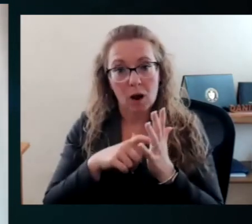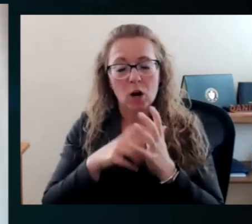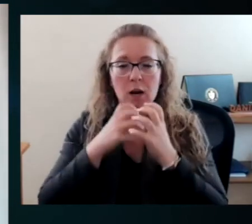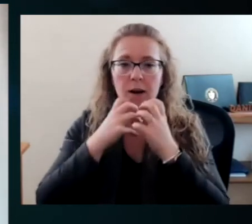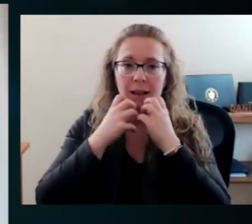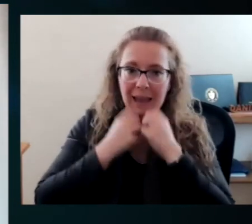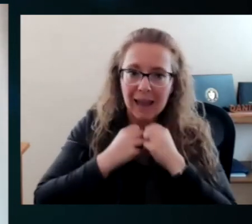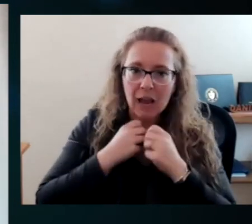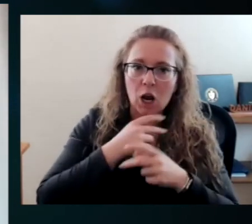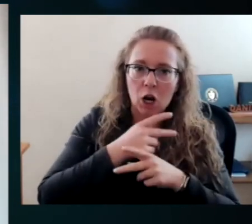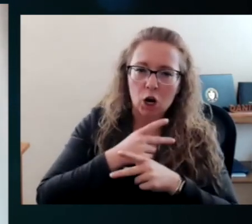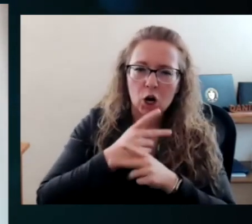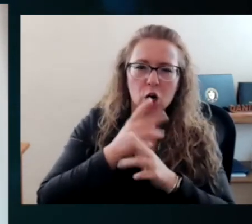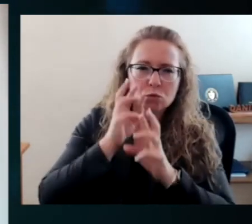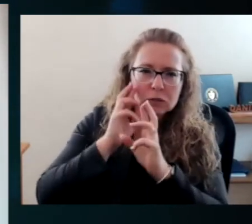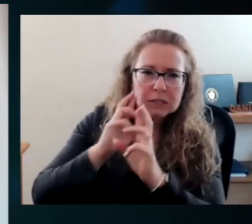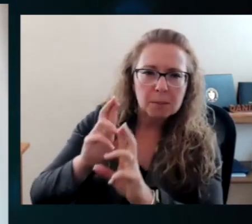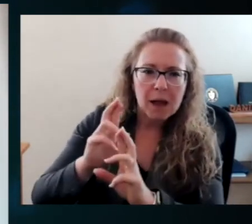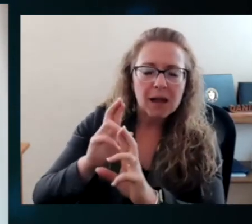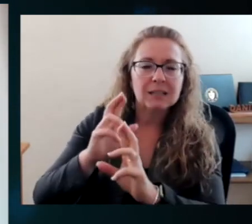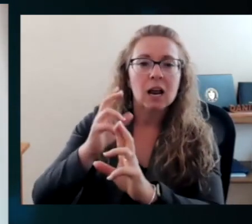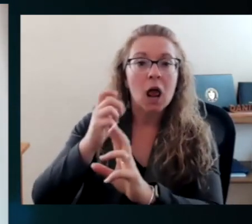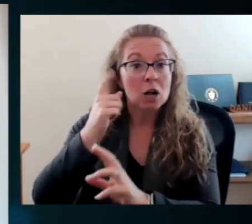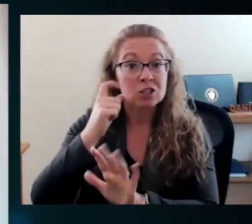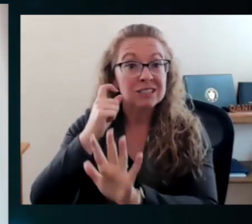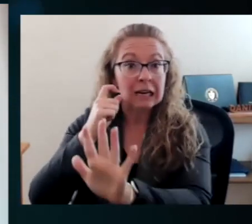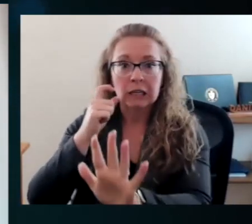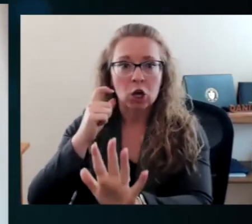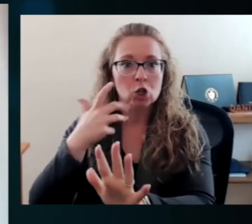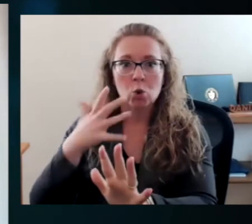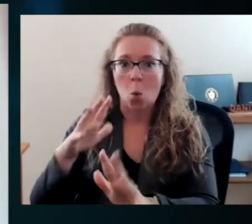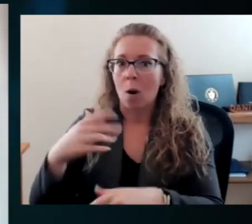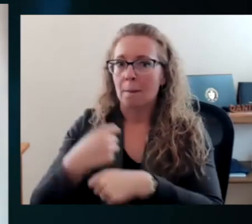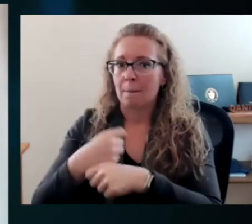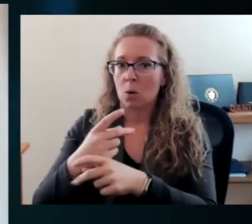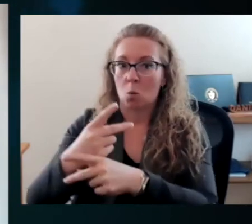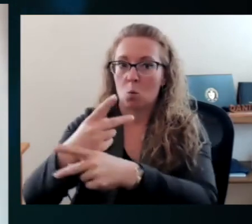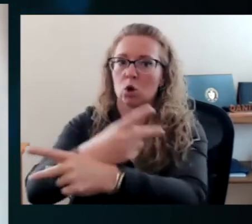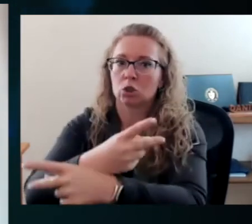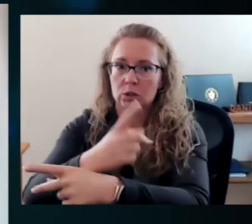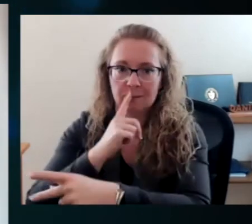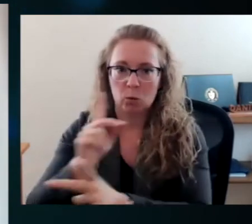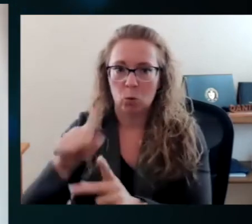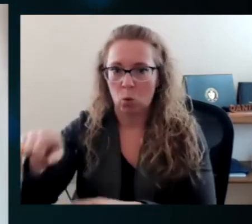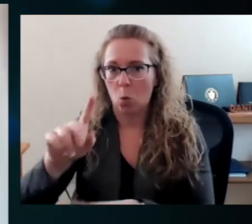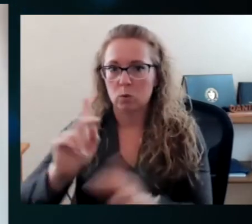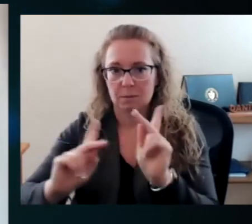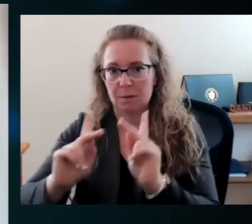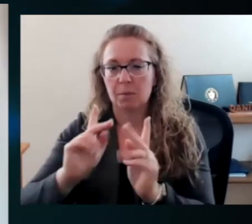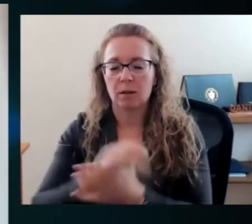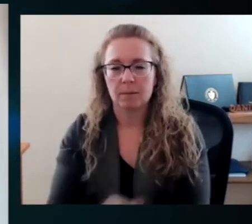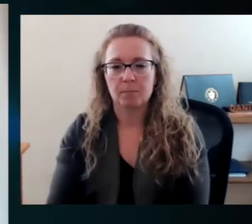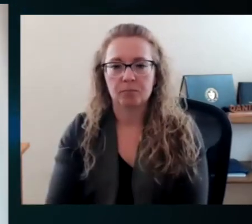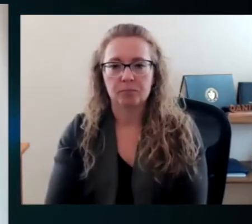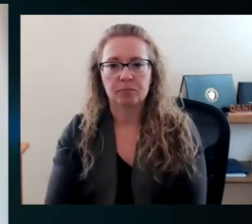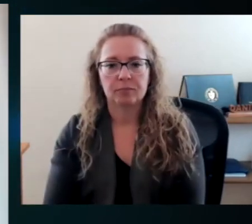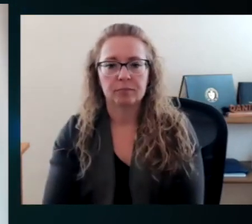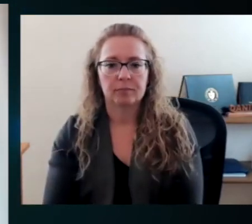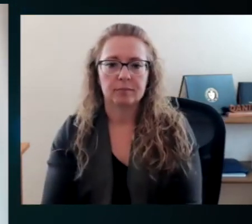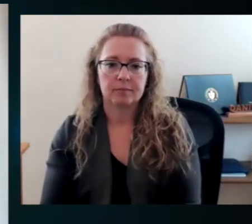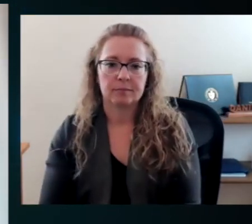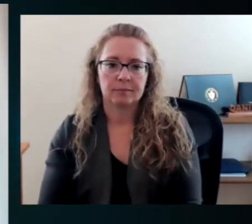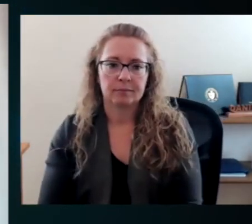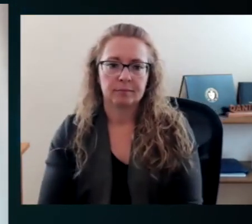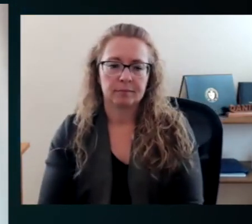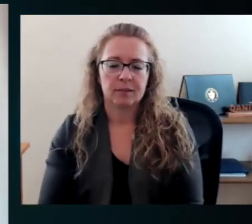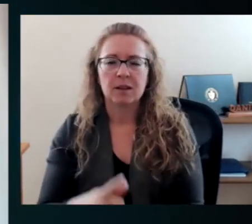just understanding that we don't want to be further marginalizing the people that are already marginalized. So I think there's a lot of brainstorming to be